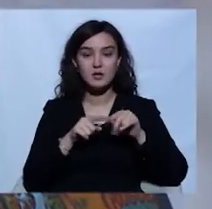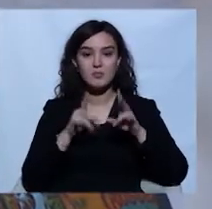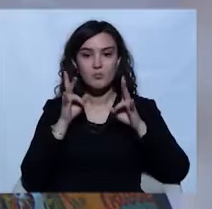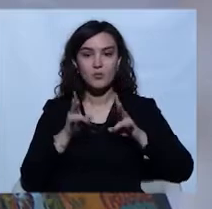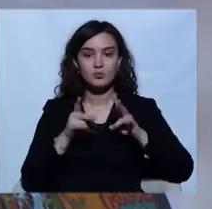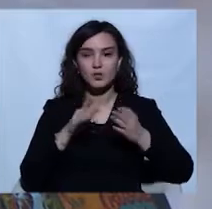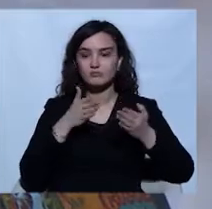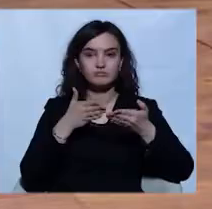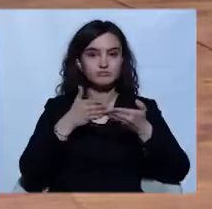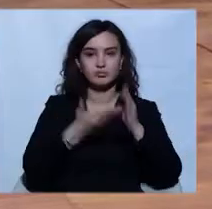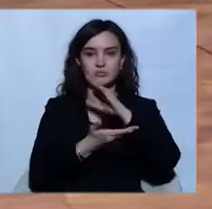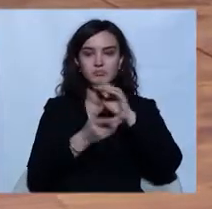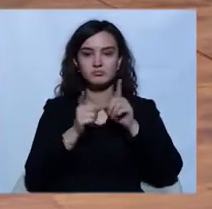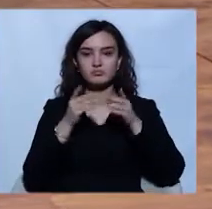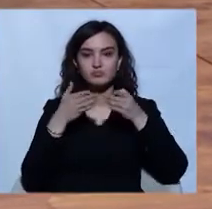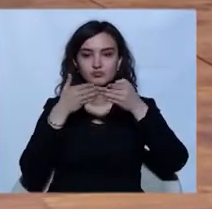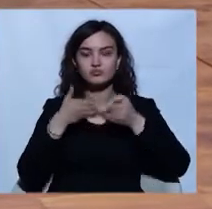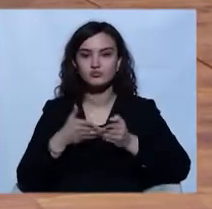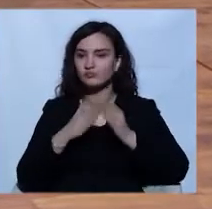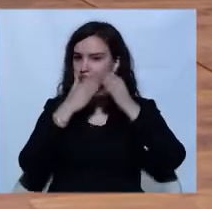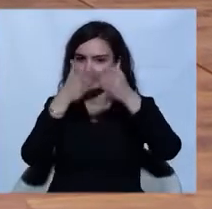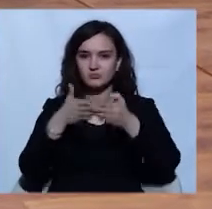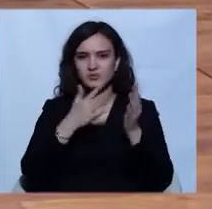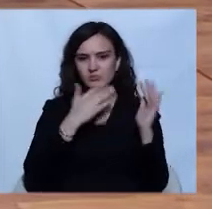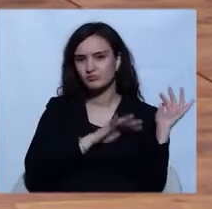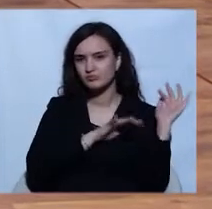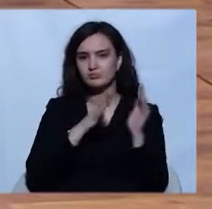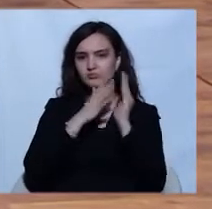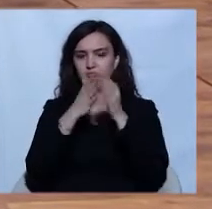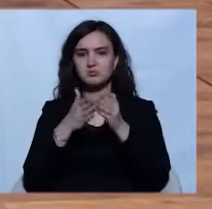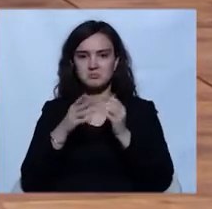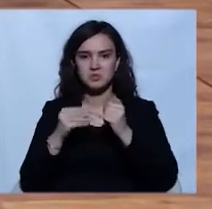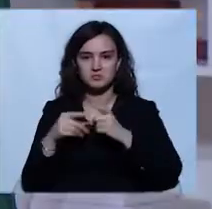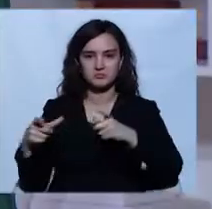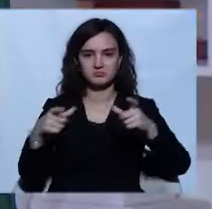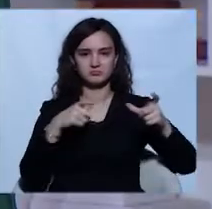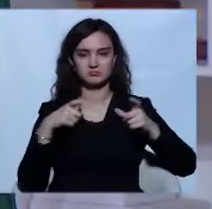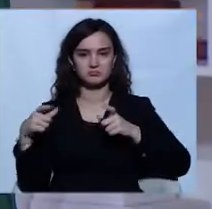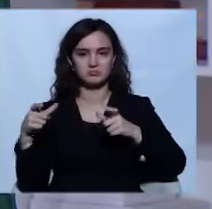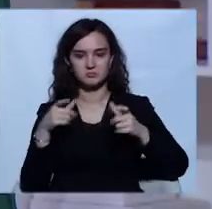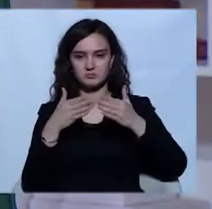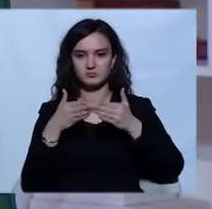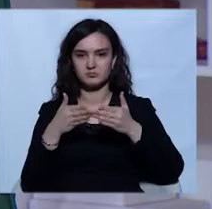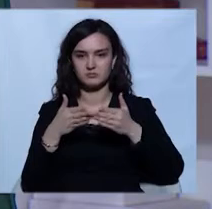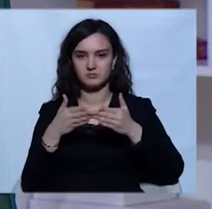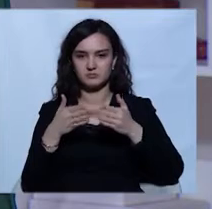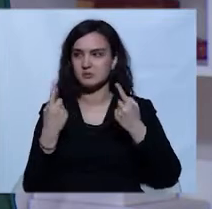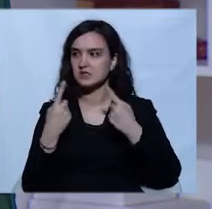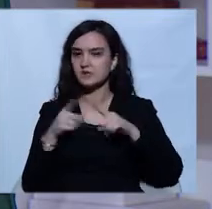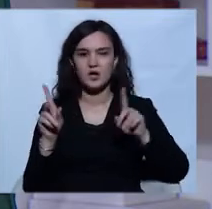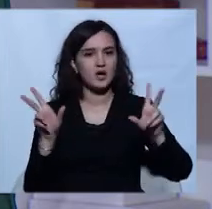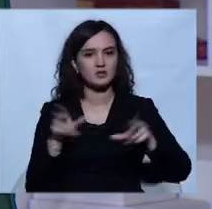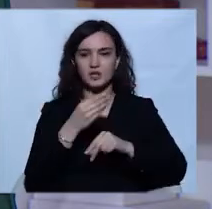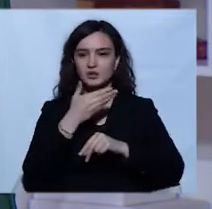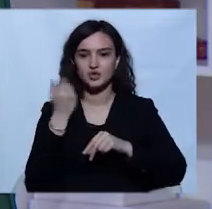him shipwrecked on a deserted island. Yes, there were no other survivors